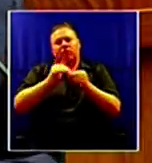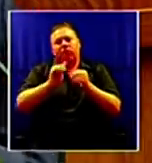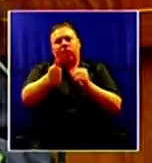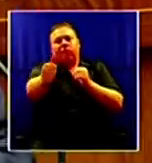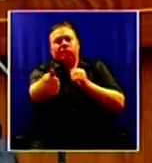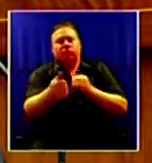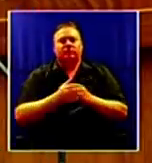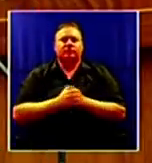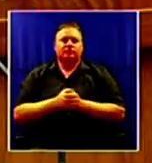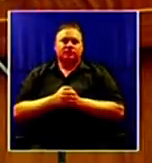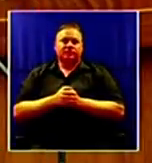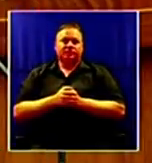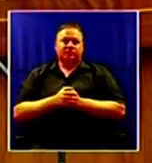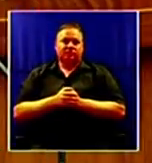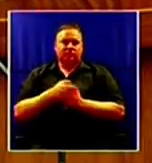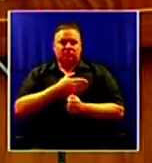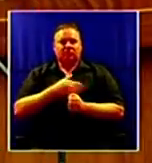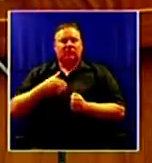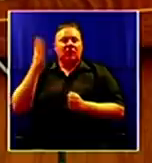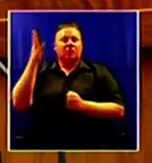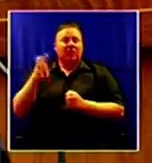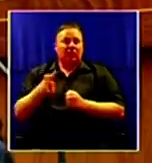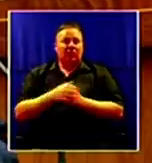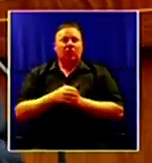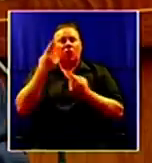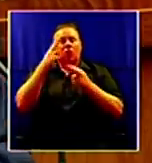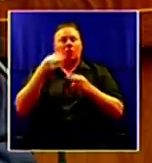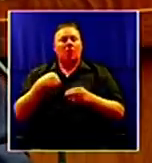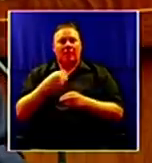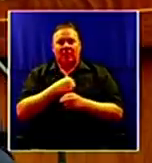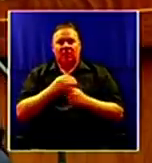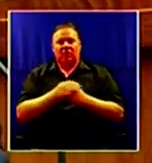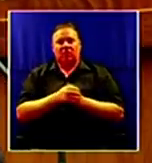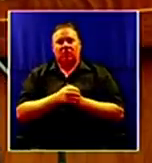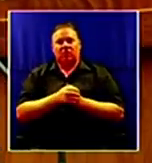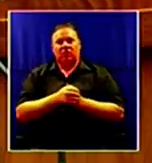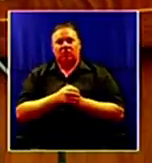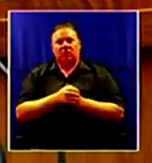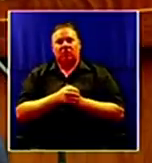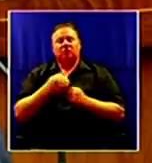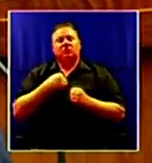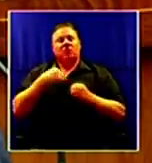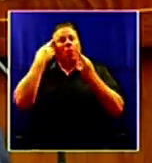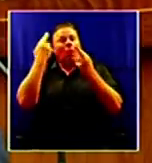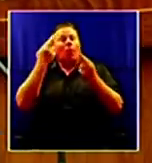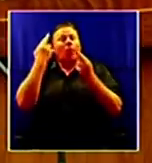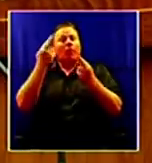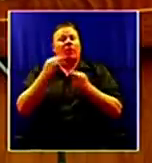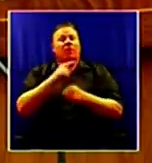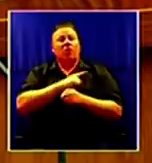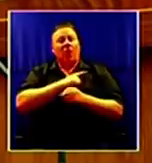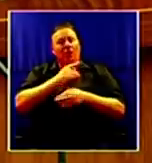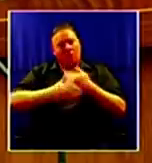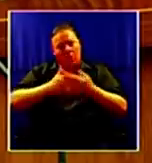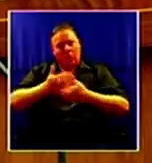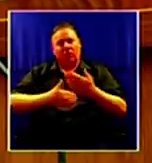Madam Speaker, honorable members, I am also hopeful because we are making meaningful progress